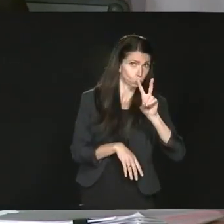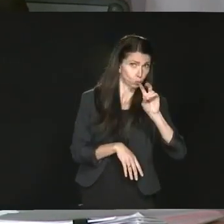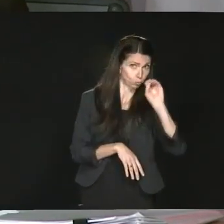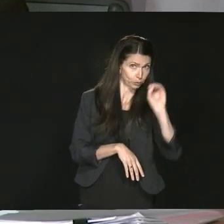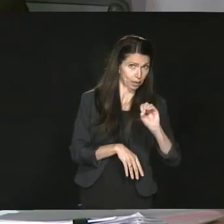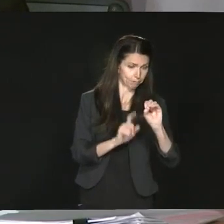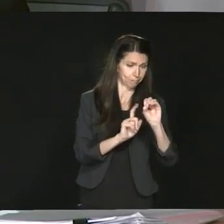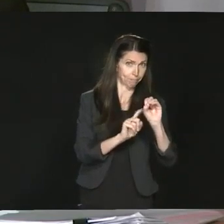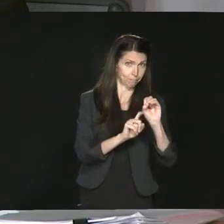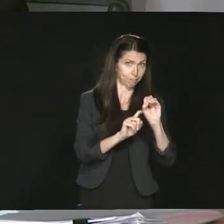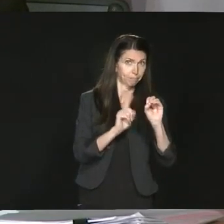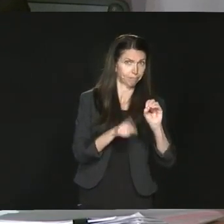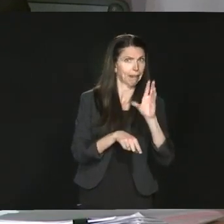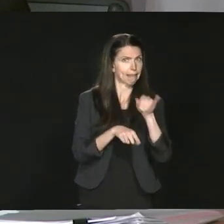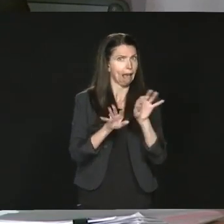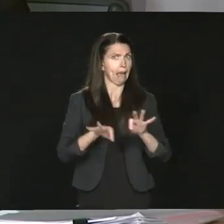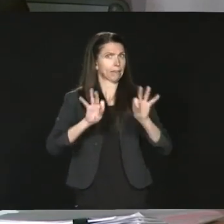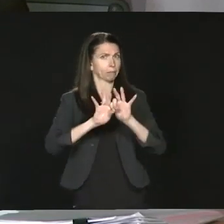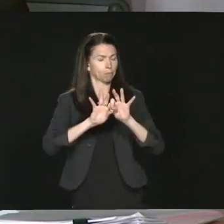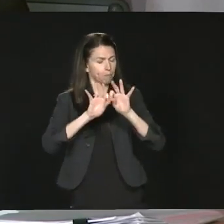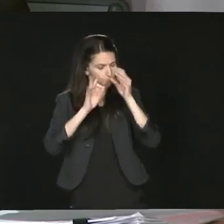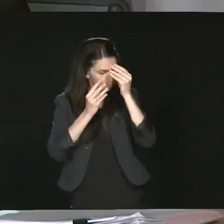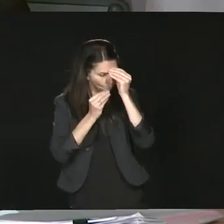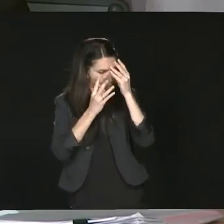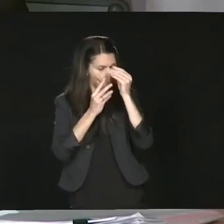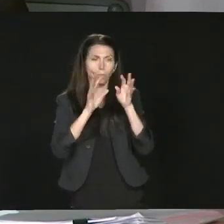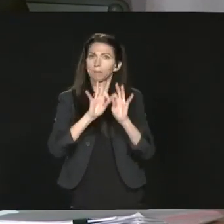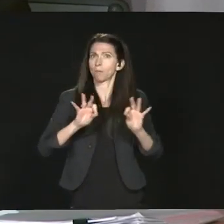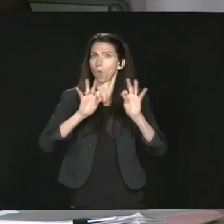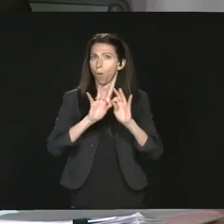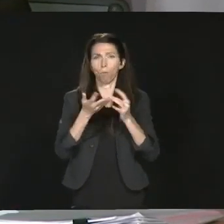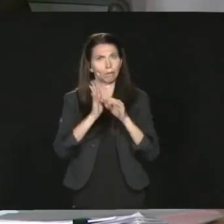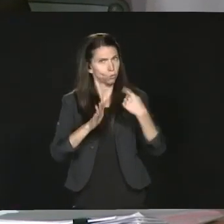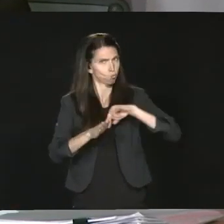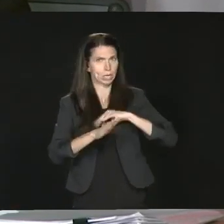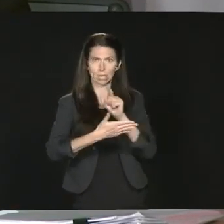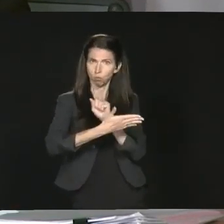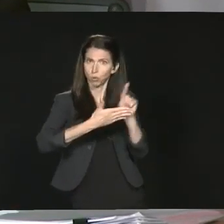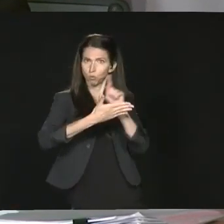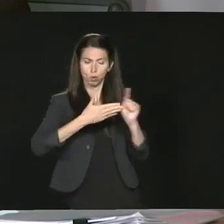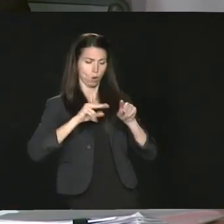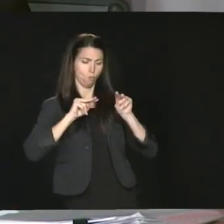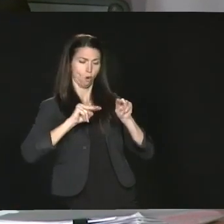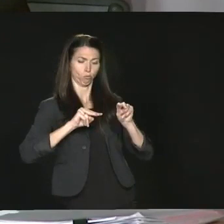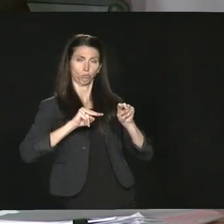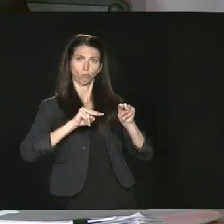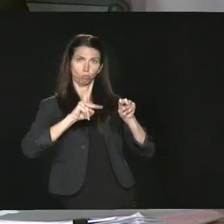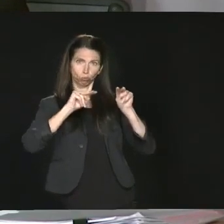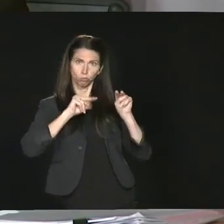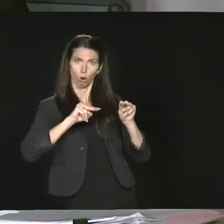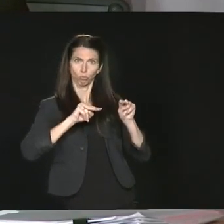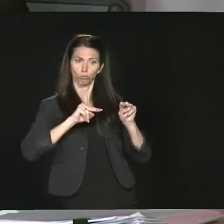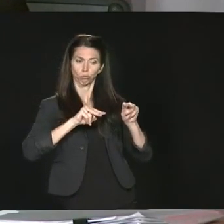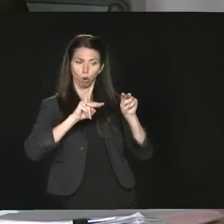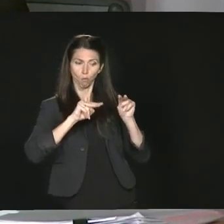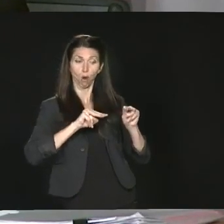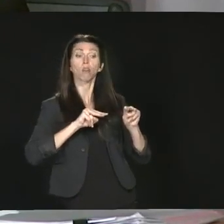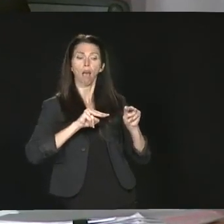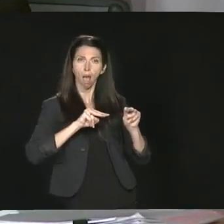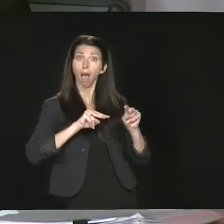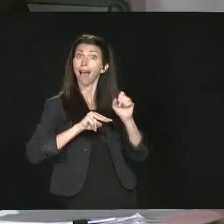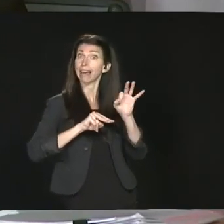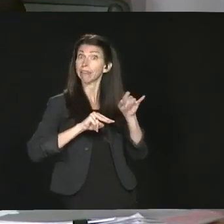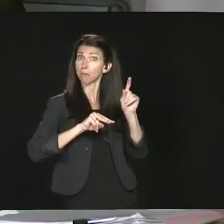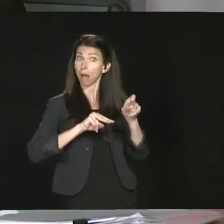all levels to monitor carefully each week as we monitor the sensitivity of our surveillance and to make adjustments to laboratory testing